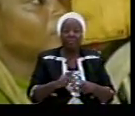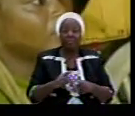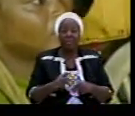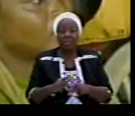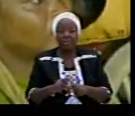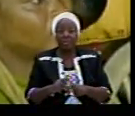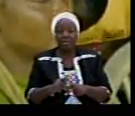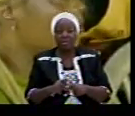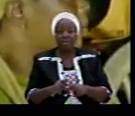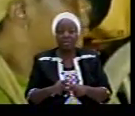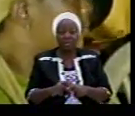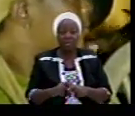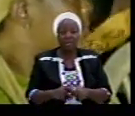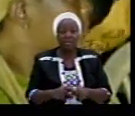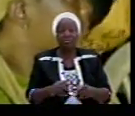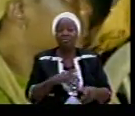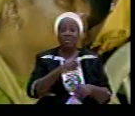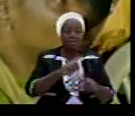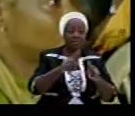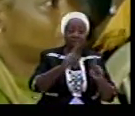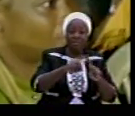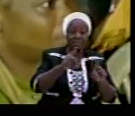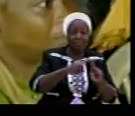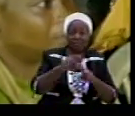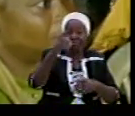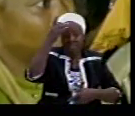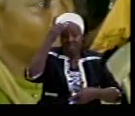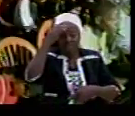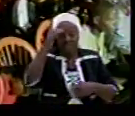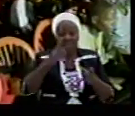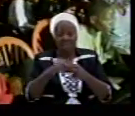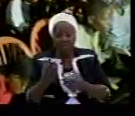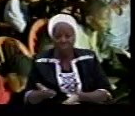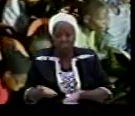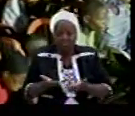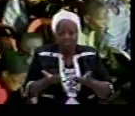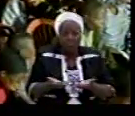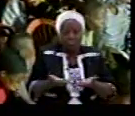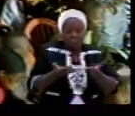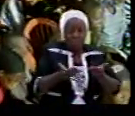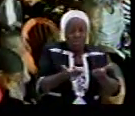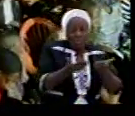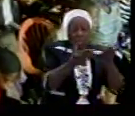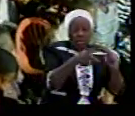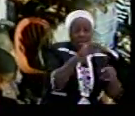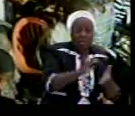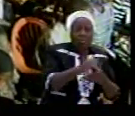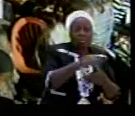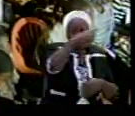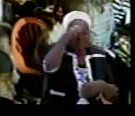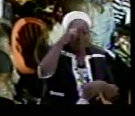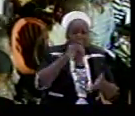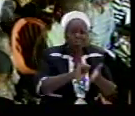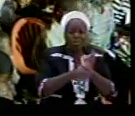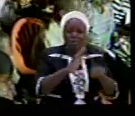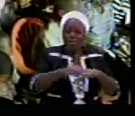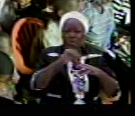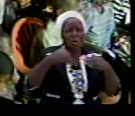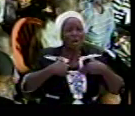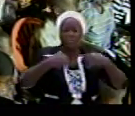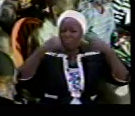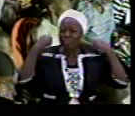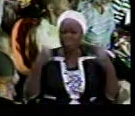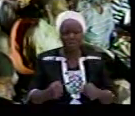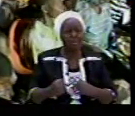pushing sick folks, lifting them up, because those people were helpless, bringing sick folks,